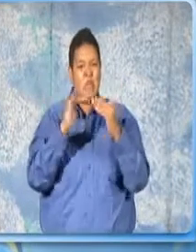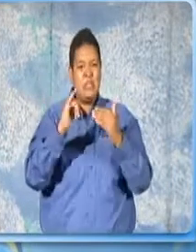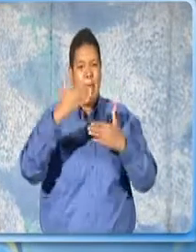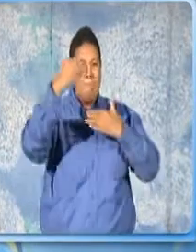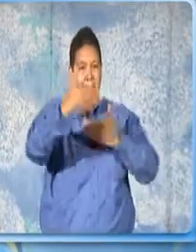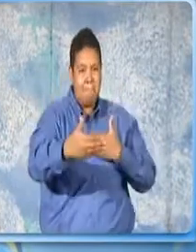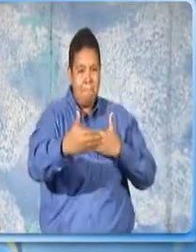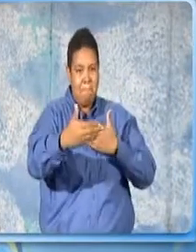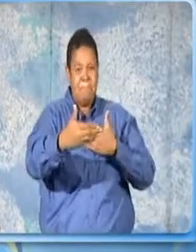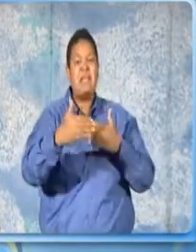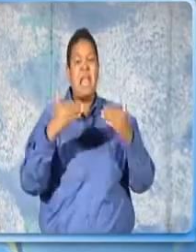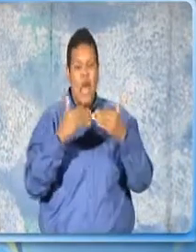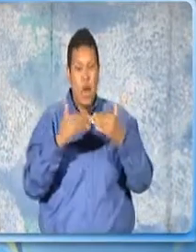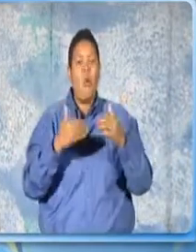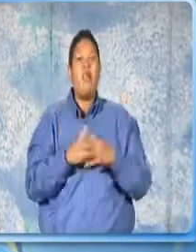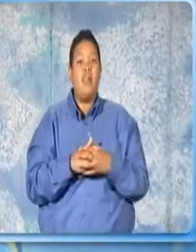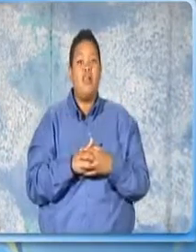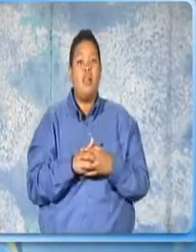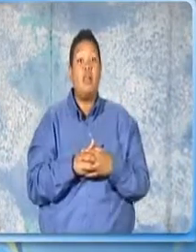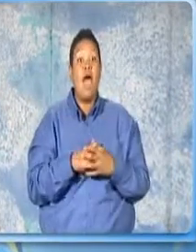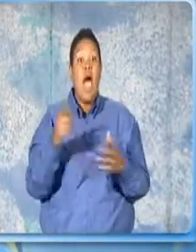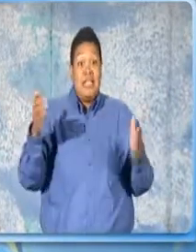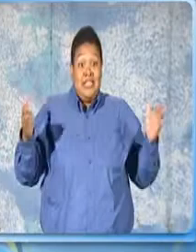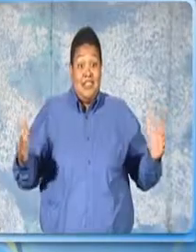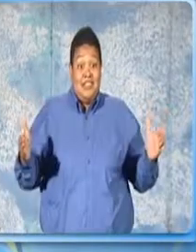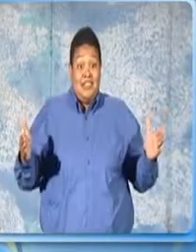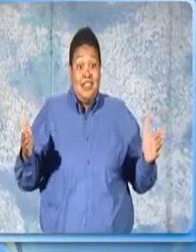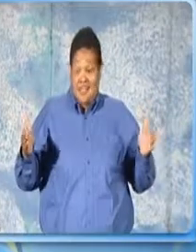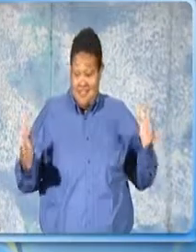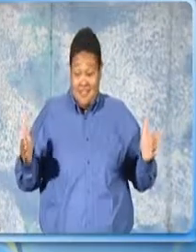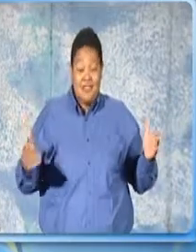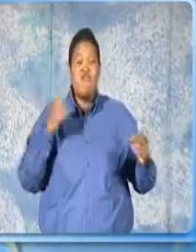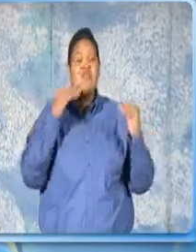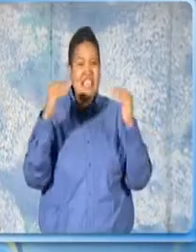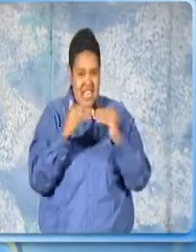of the face at the back, and the 2 side faces would be equal to each other.